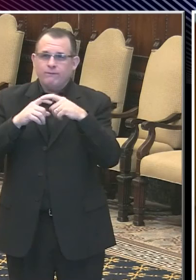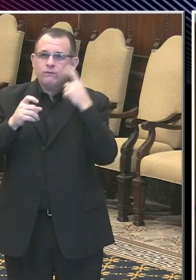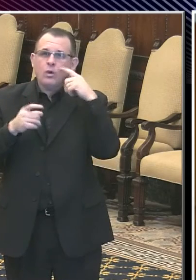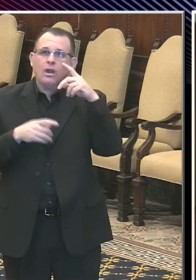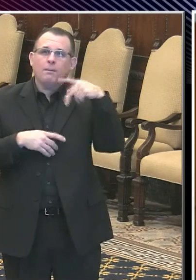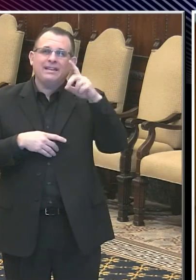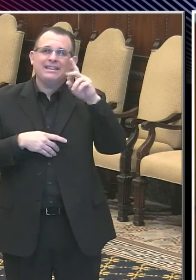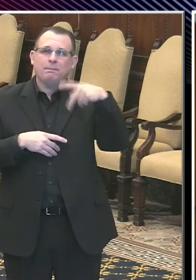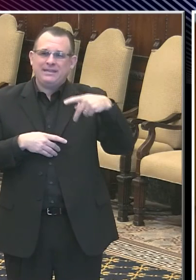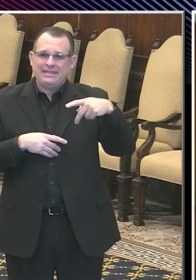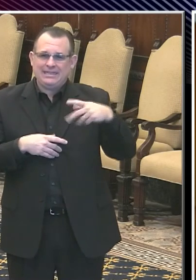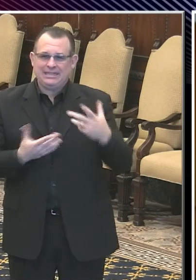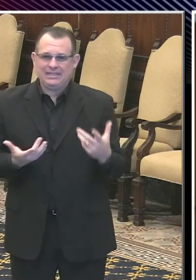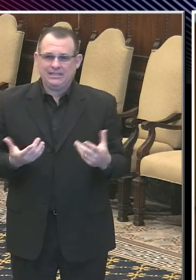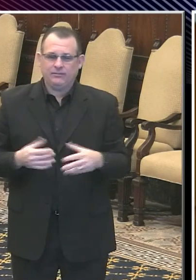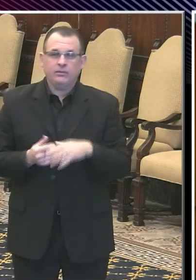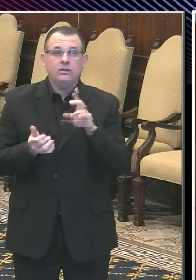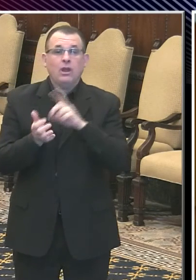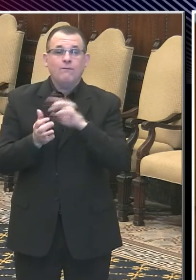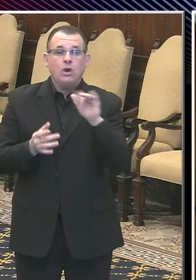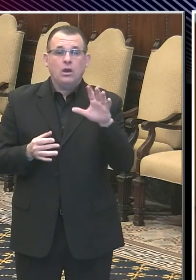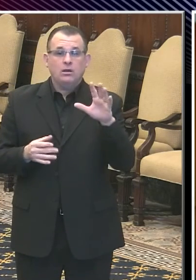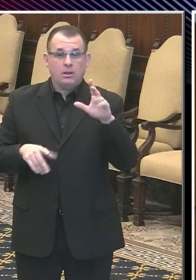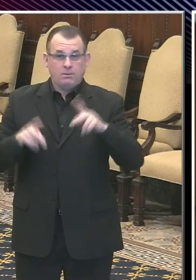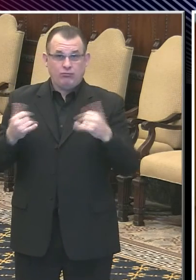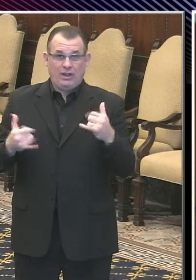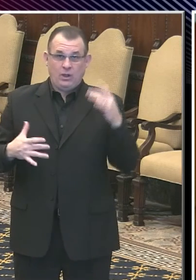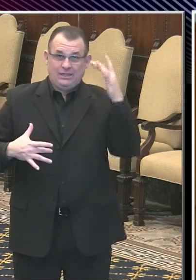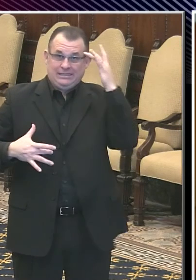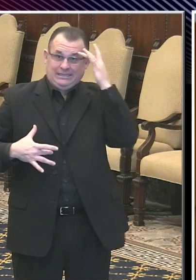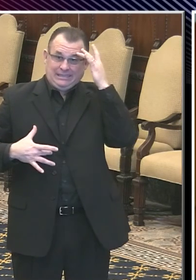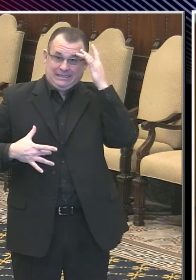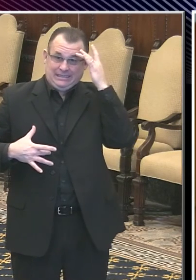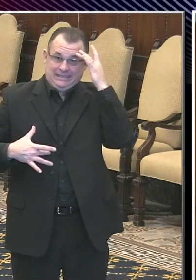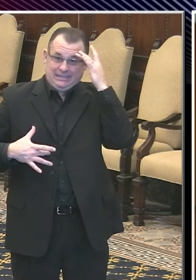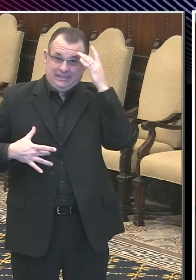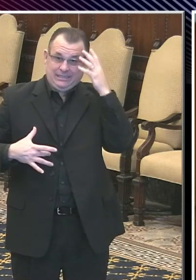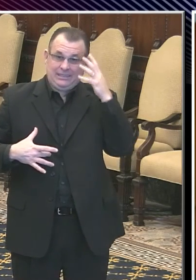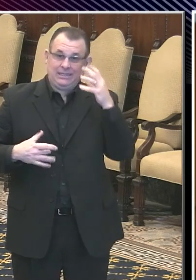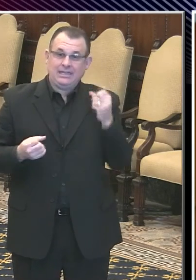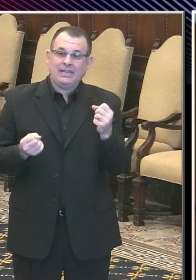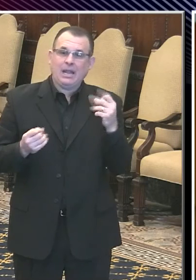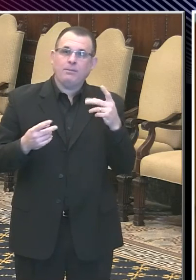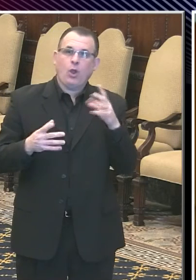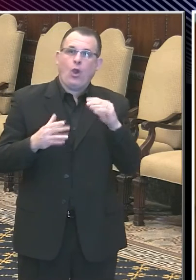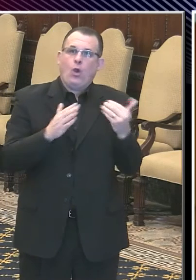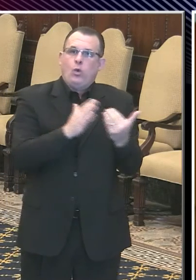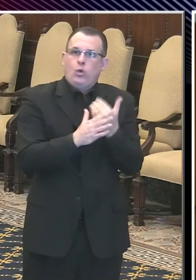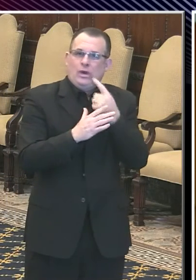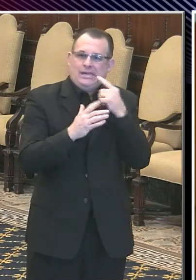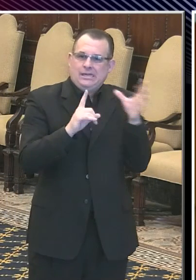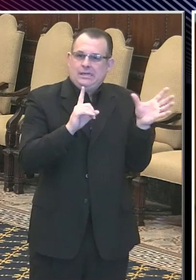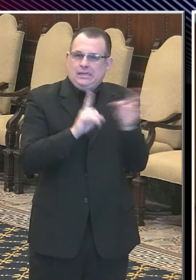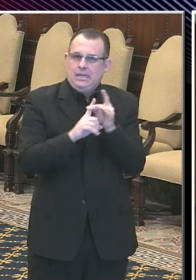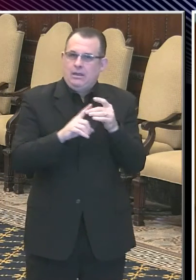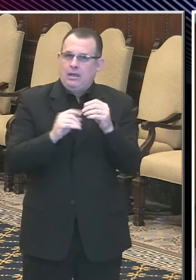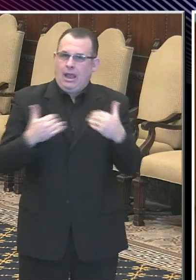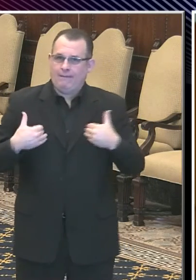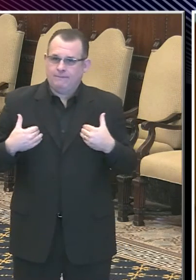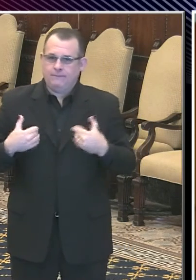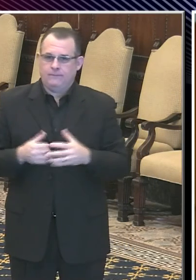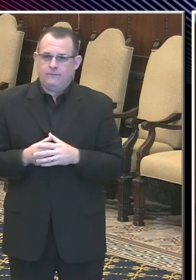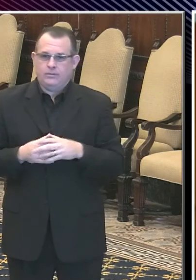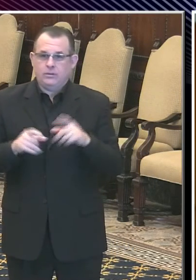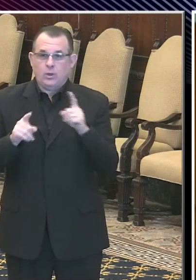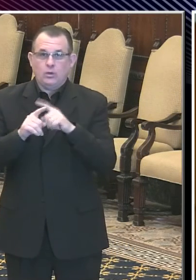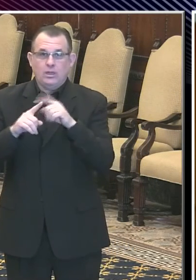who are currently have the illness, and also how many people are newly diagnosed, as well as people who were removed from isolation, having